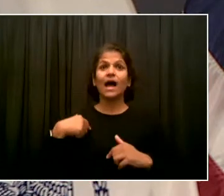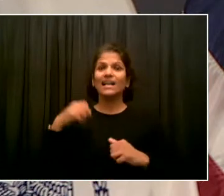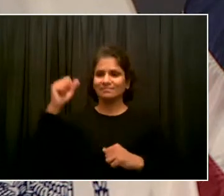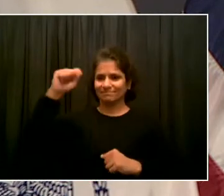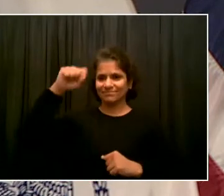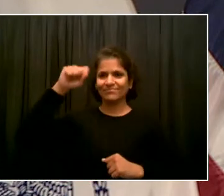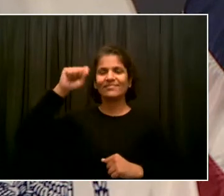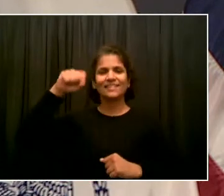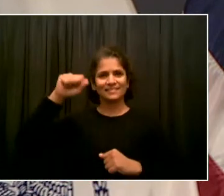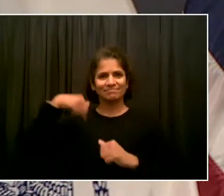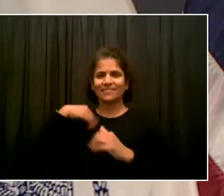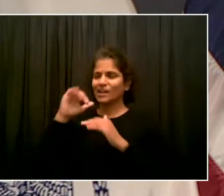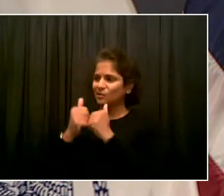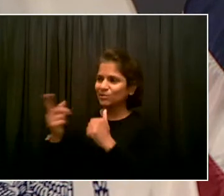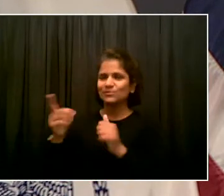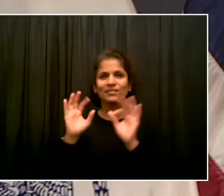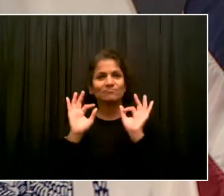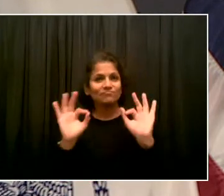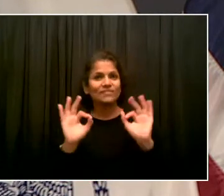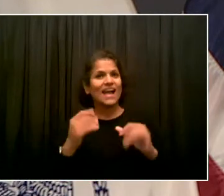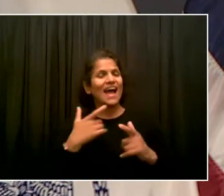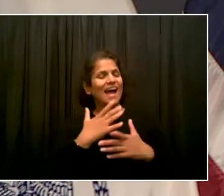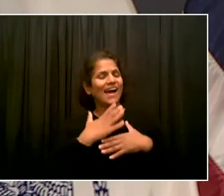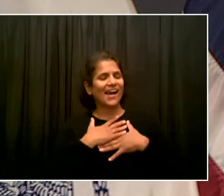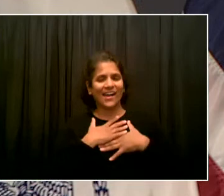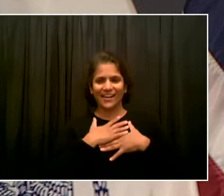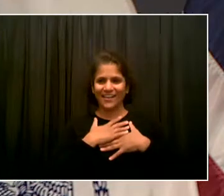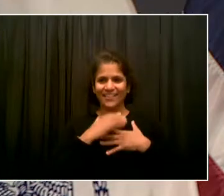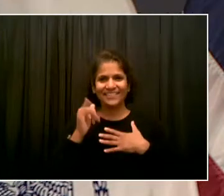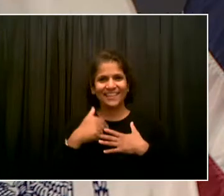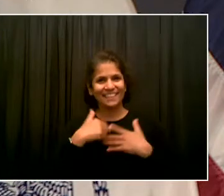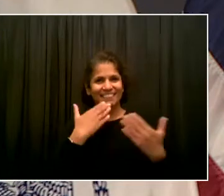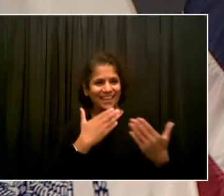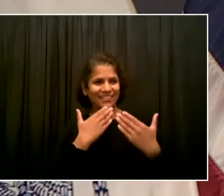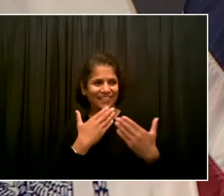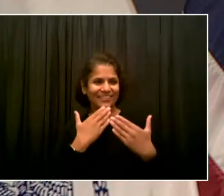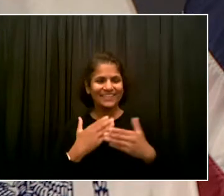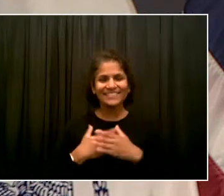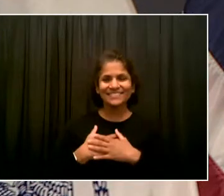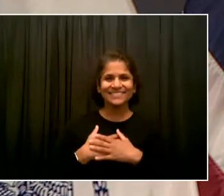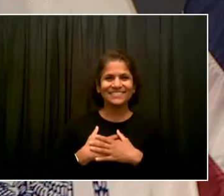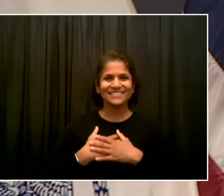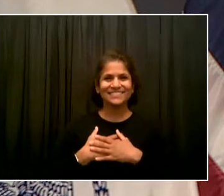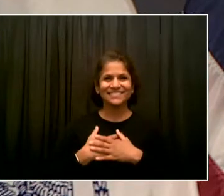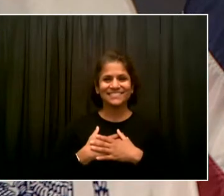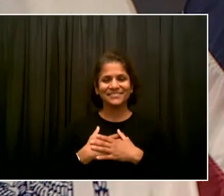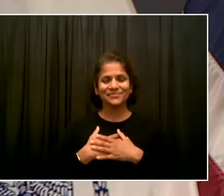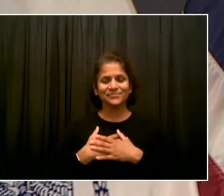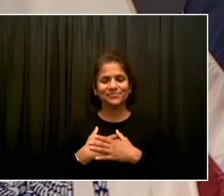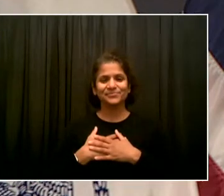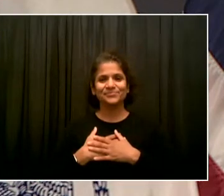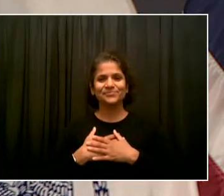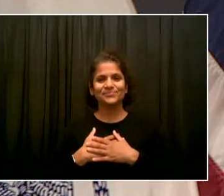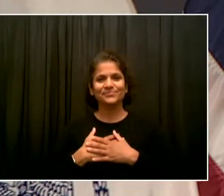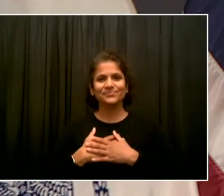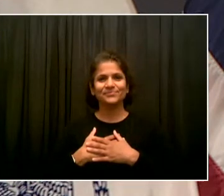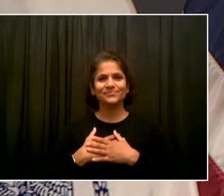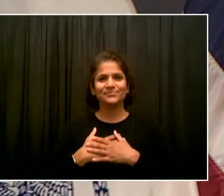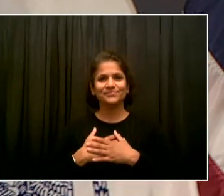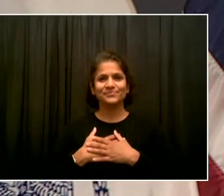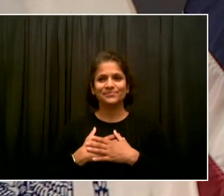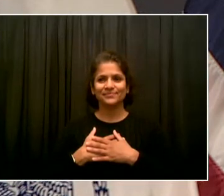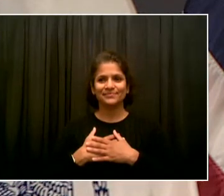you. Thank you very much. Listen, are your feelings on the prospect of a COVID vaccine mandate for school